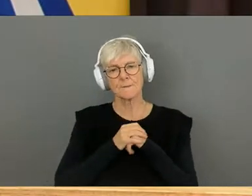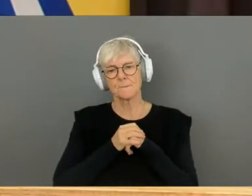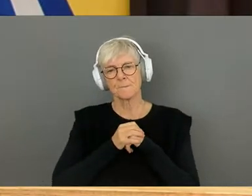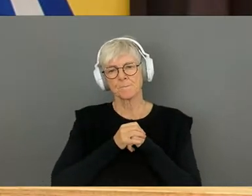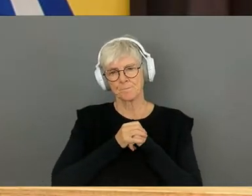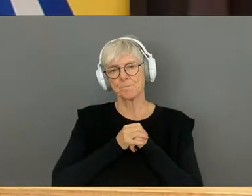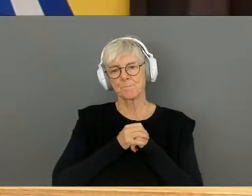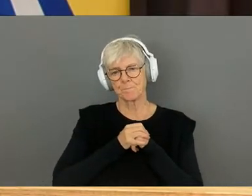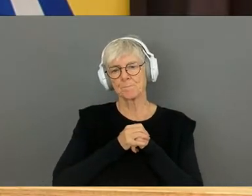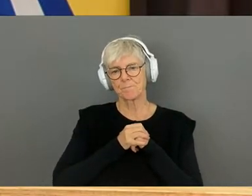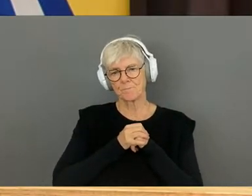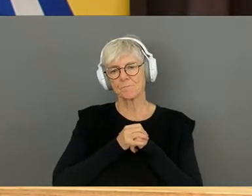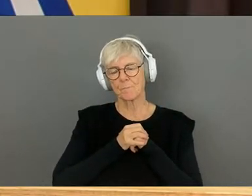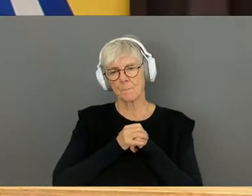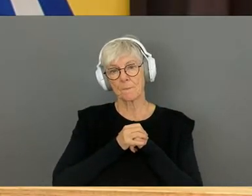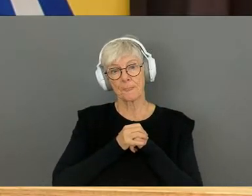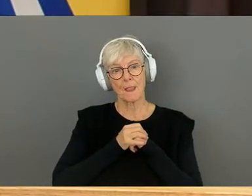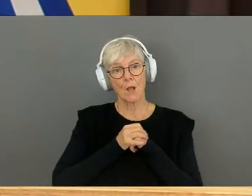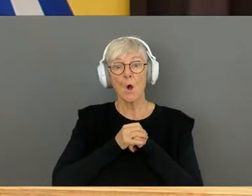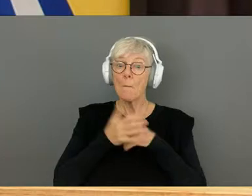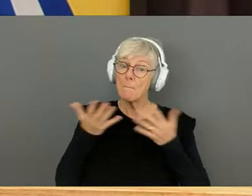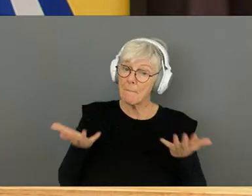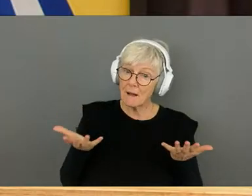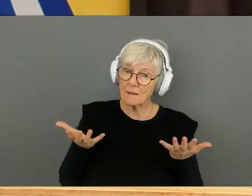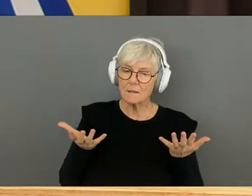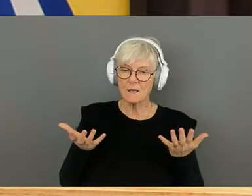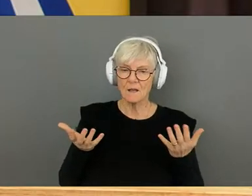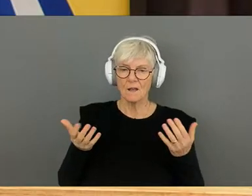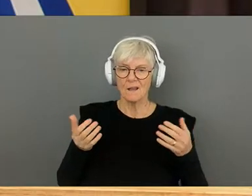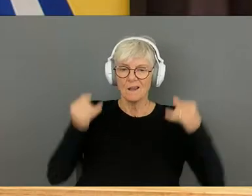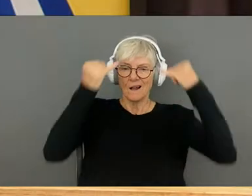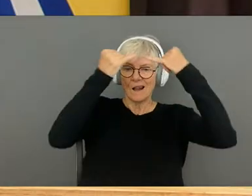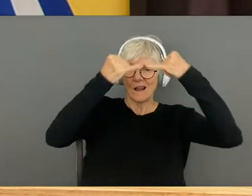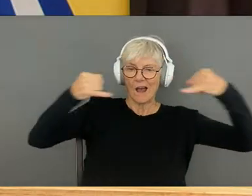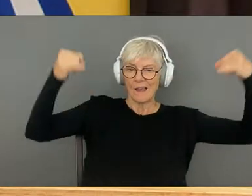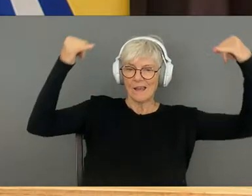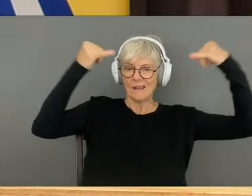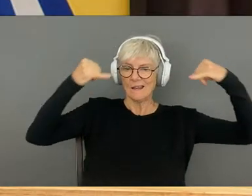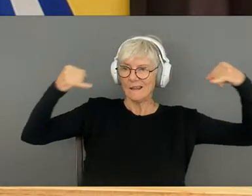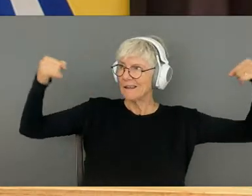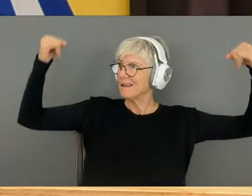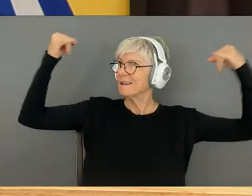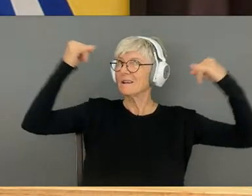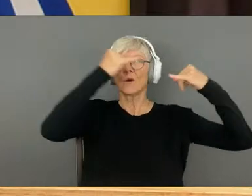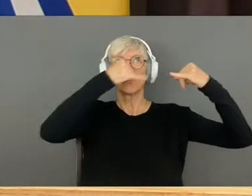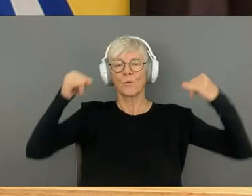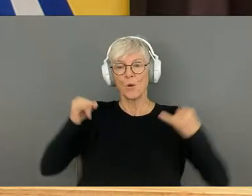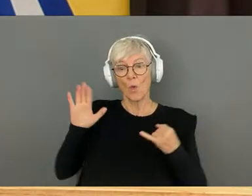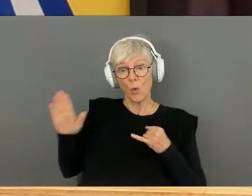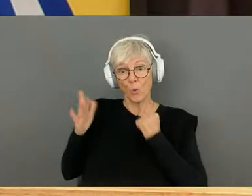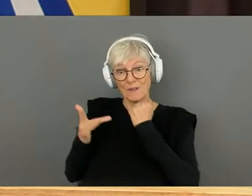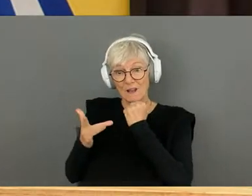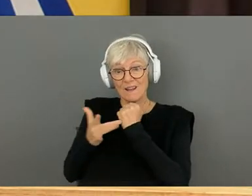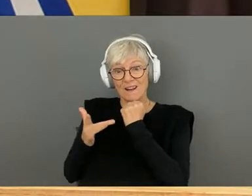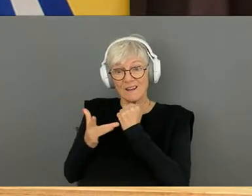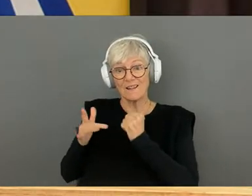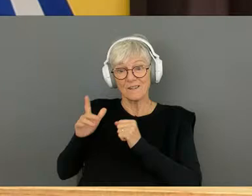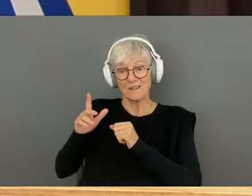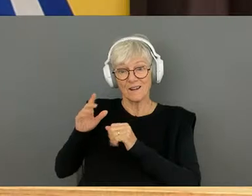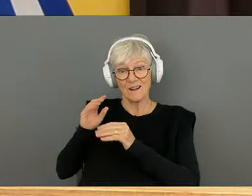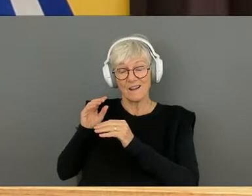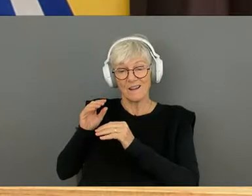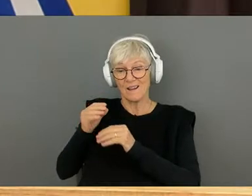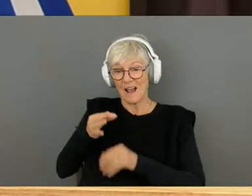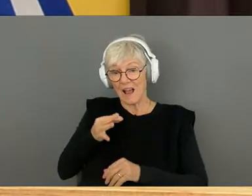the conditions for the power line technicians, well, it's very difficult. There are cases where there are many downed trees, there are broken poles,